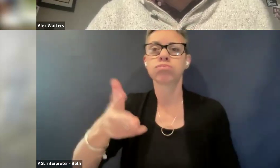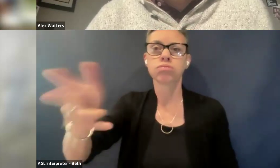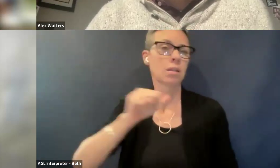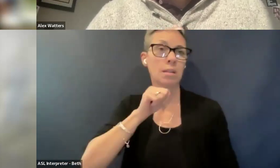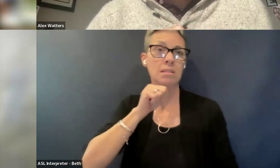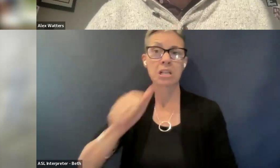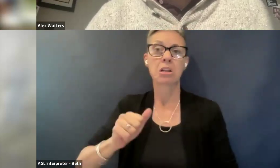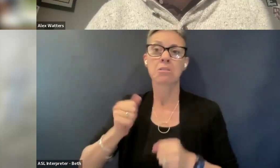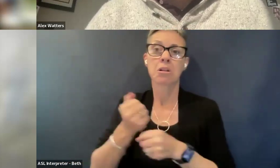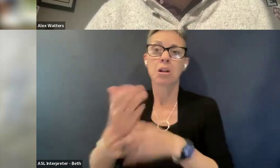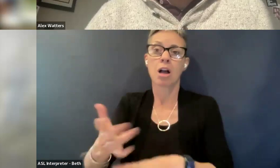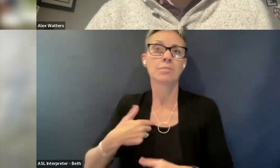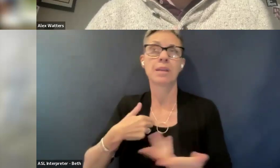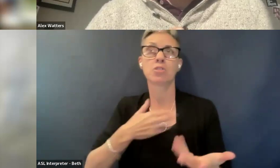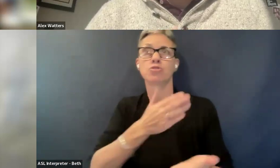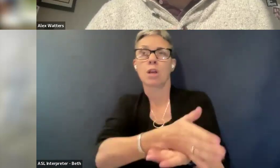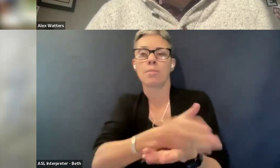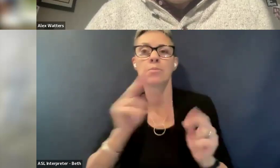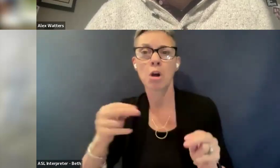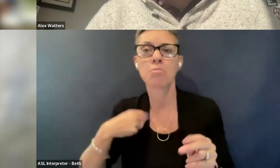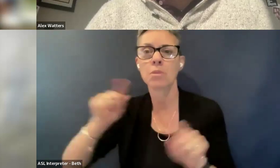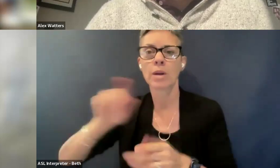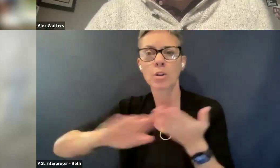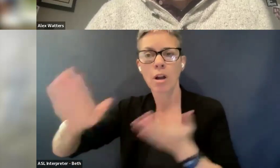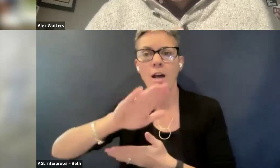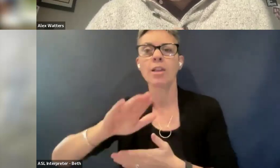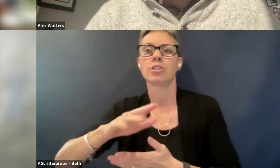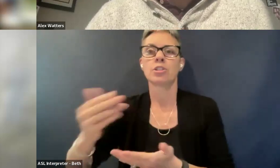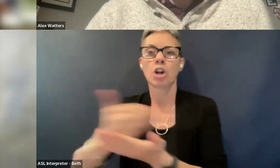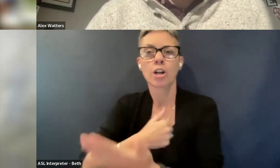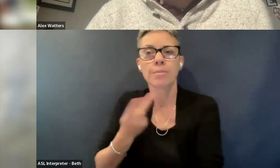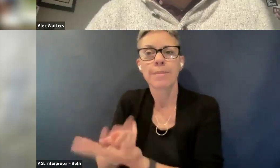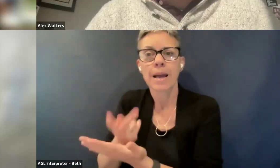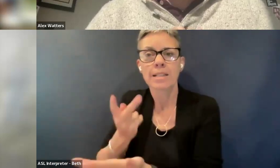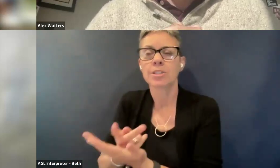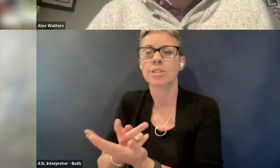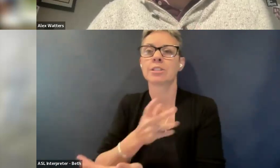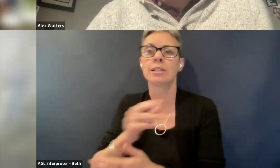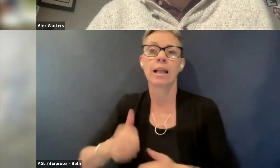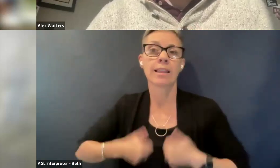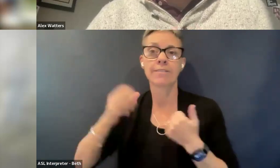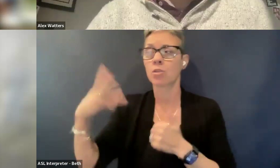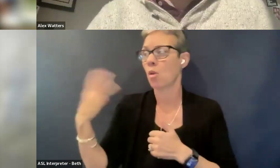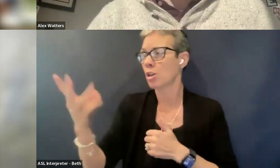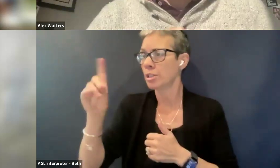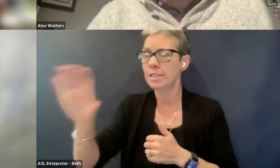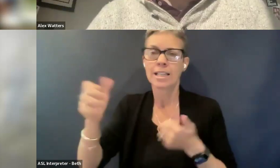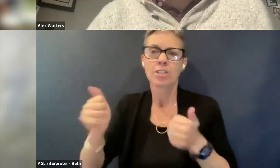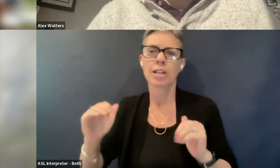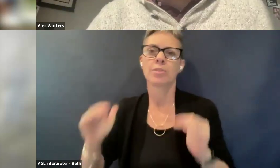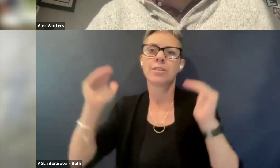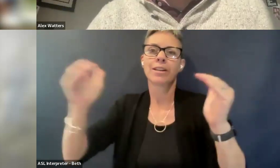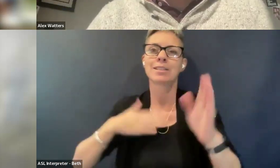back to college, get my college degree, go on and get my master's degree, lived in Washington, D.C., tried to advance my career,